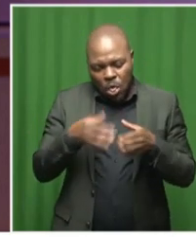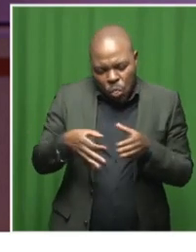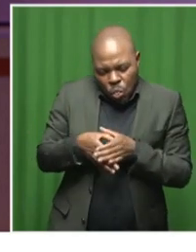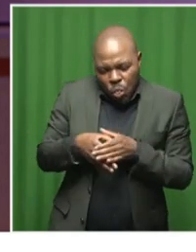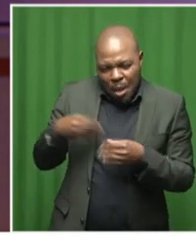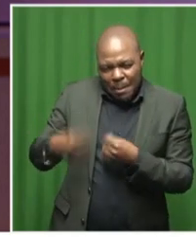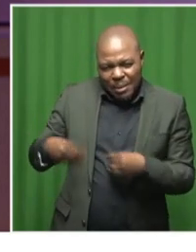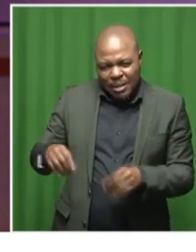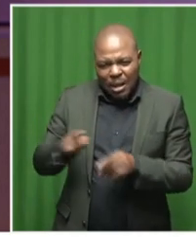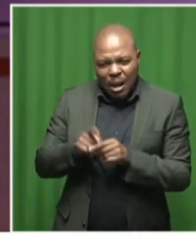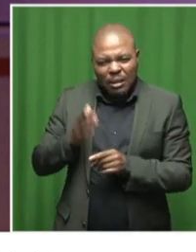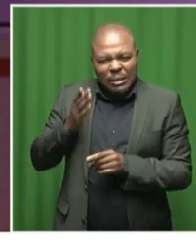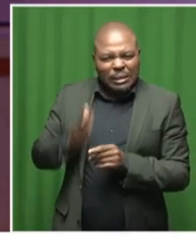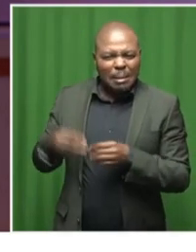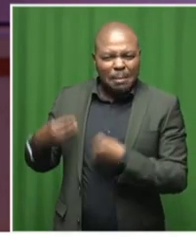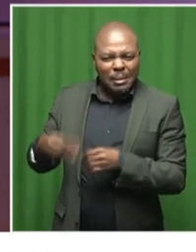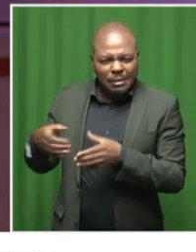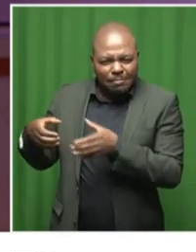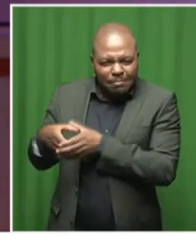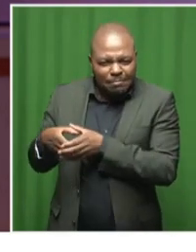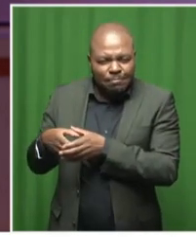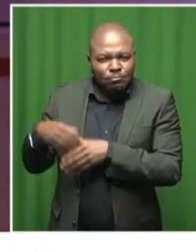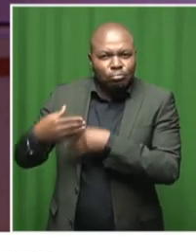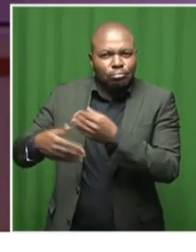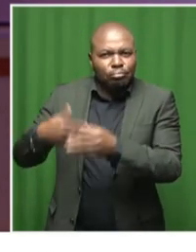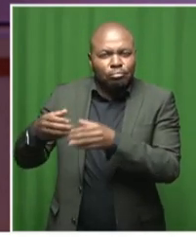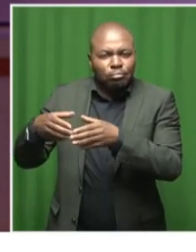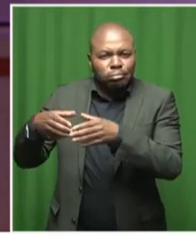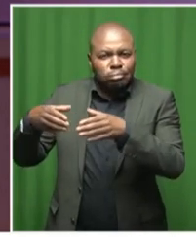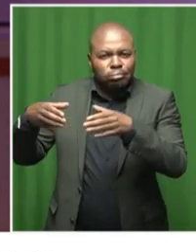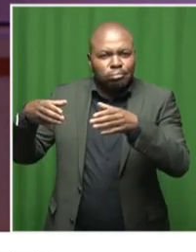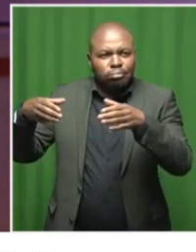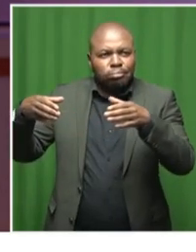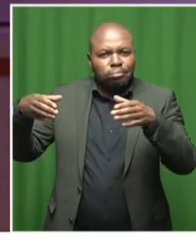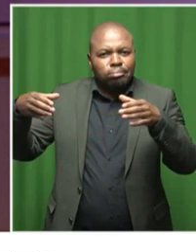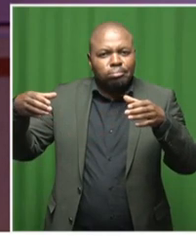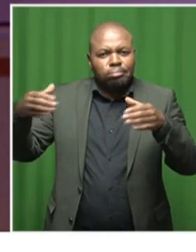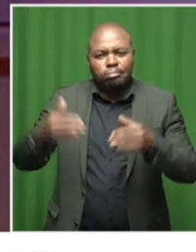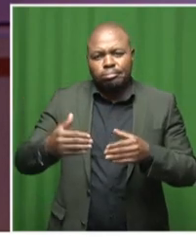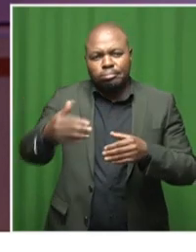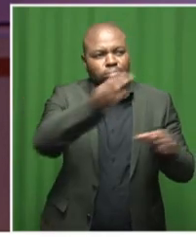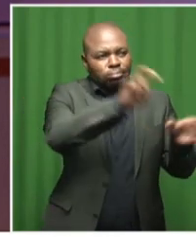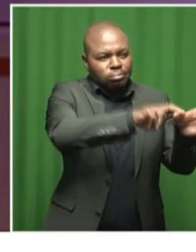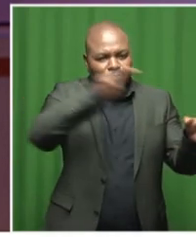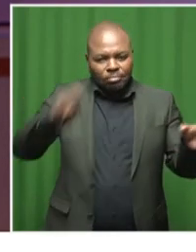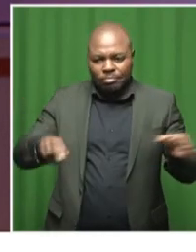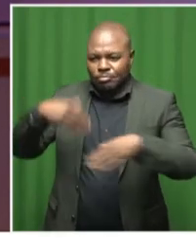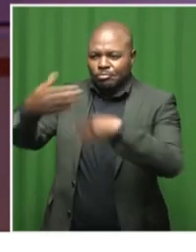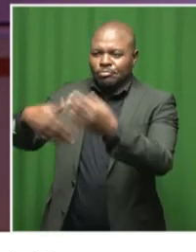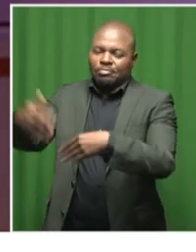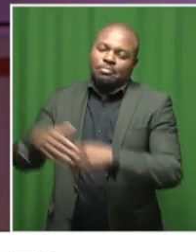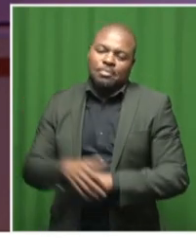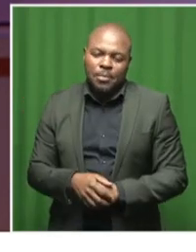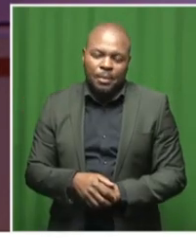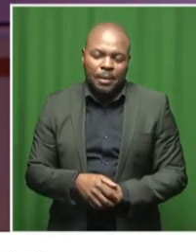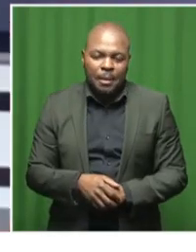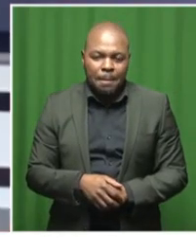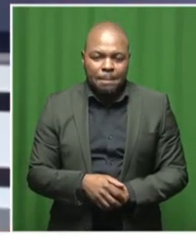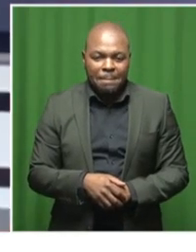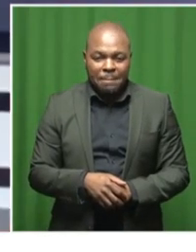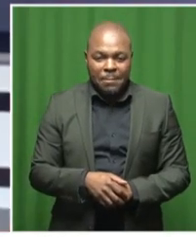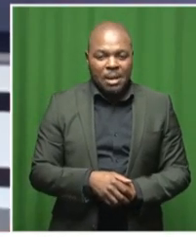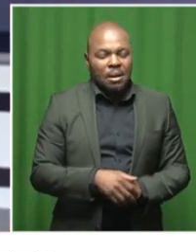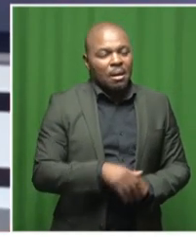as a side hustle, and as it goes, then you could jump and make it your main. Mm-hmm. Brands